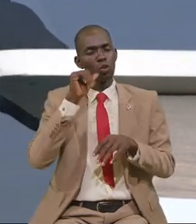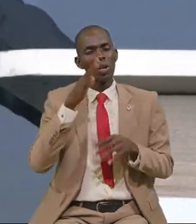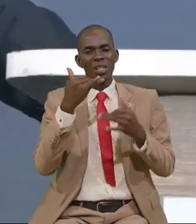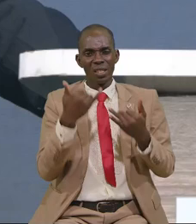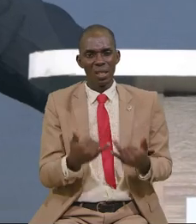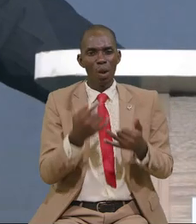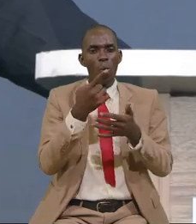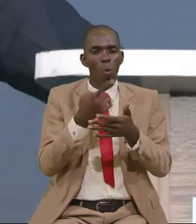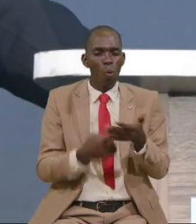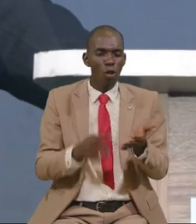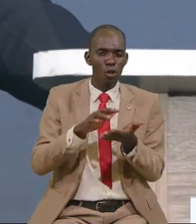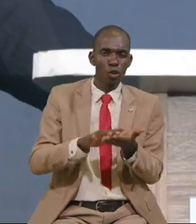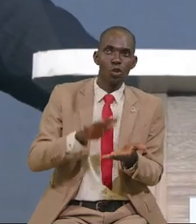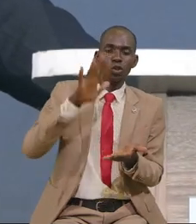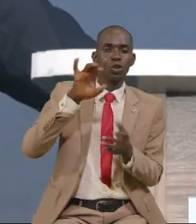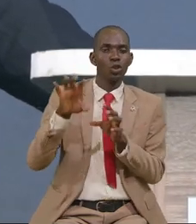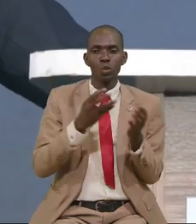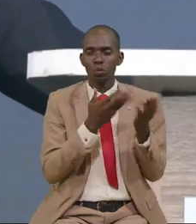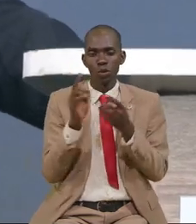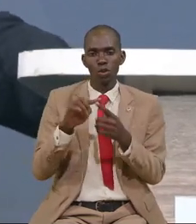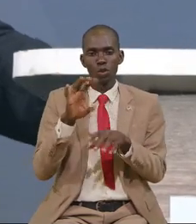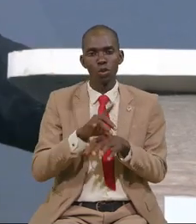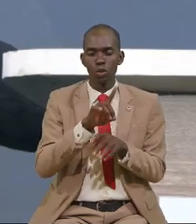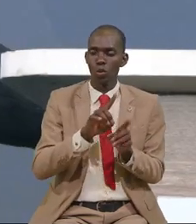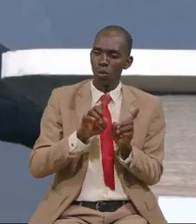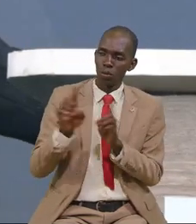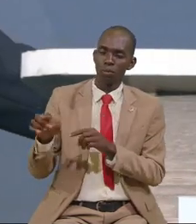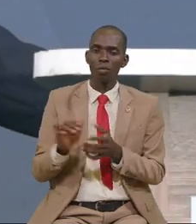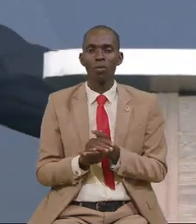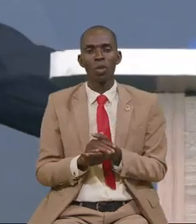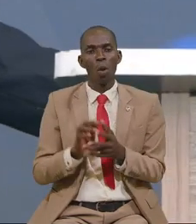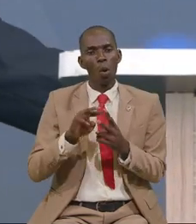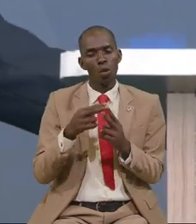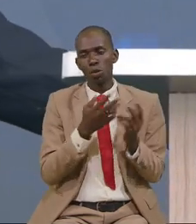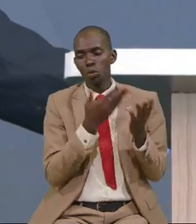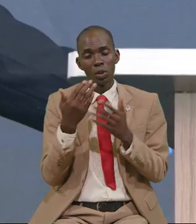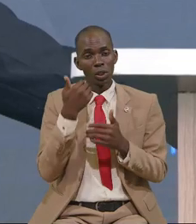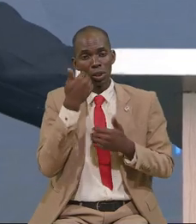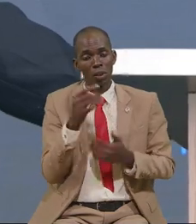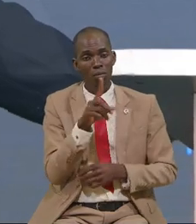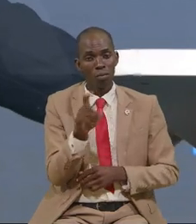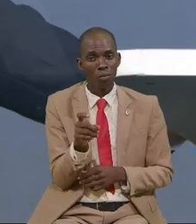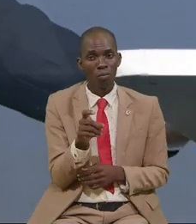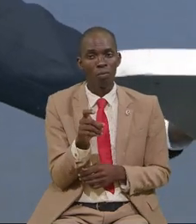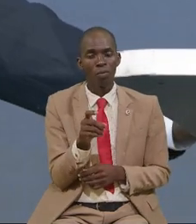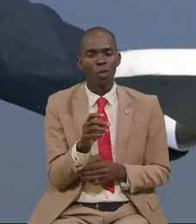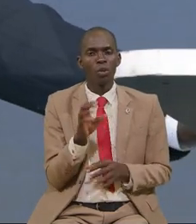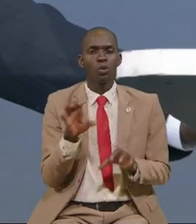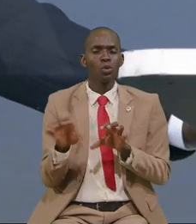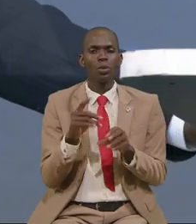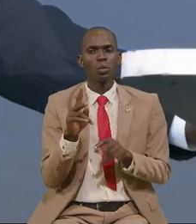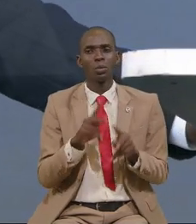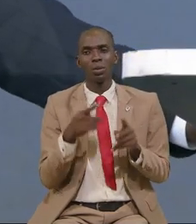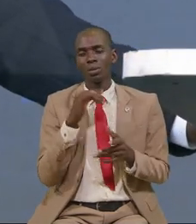the church you attend? Or do you bring shame? Do they say, you